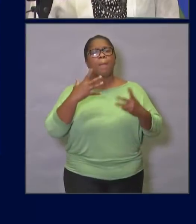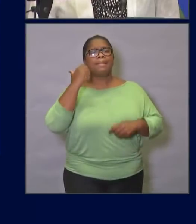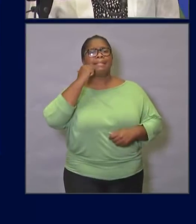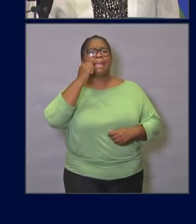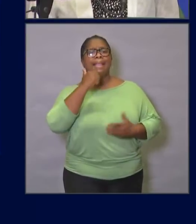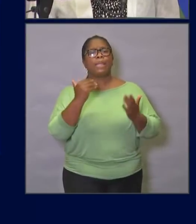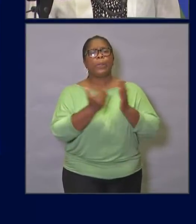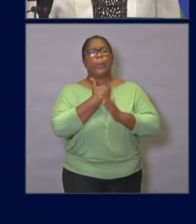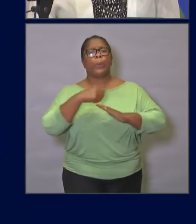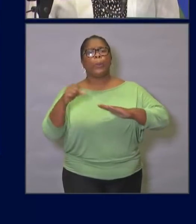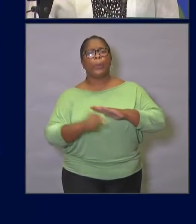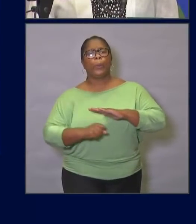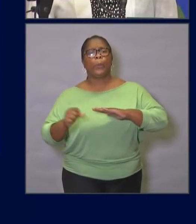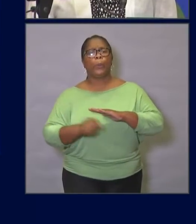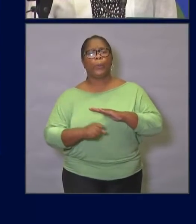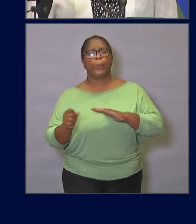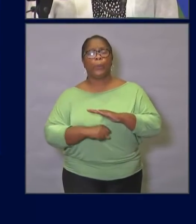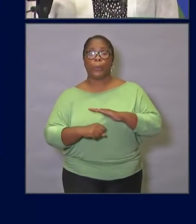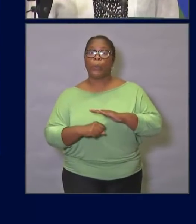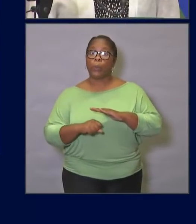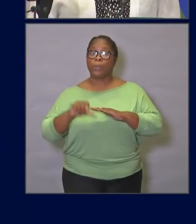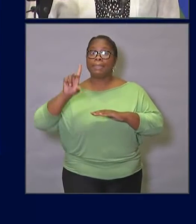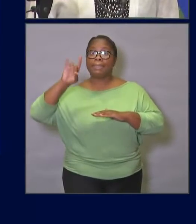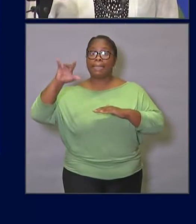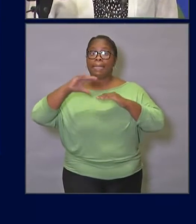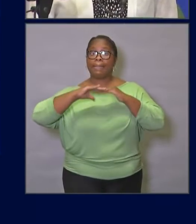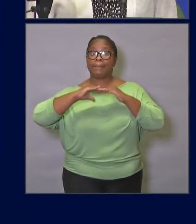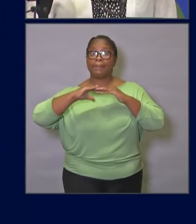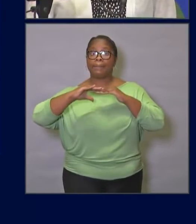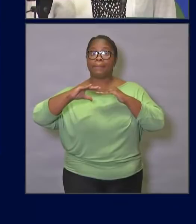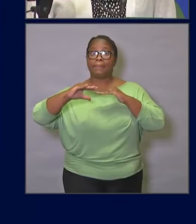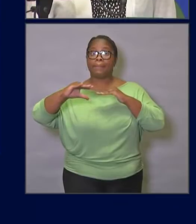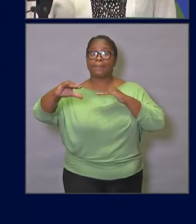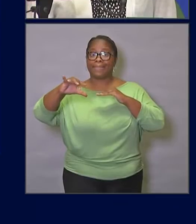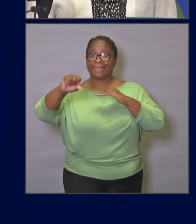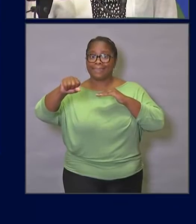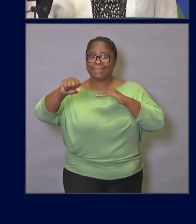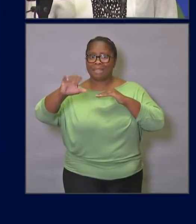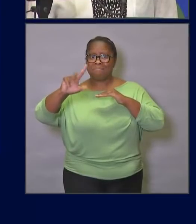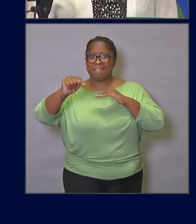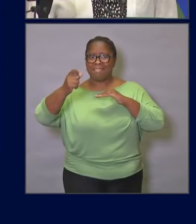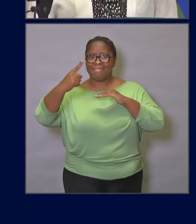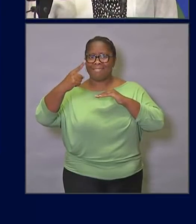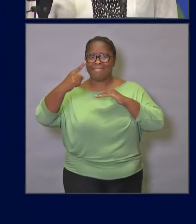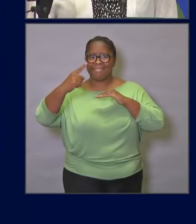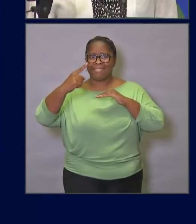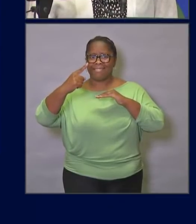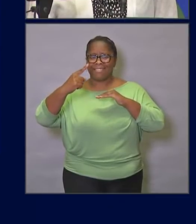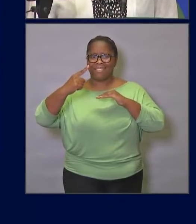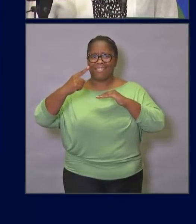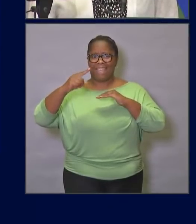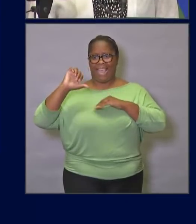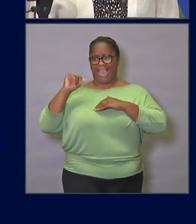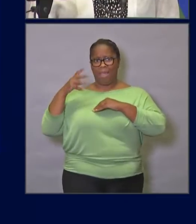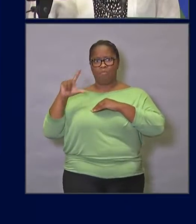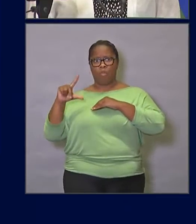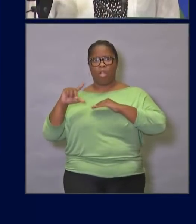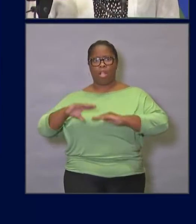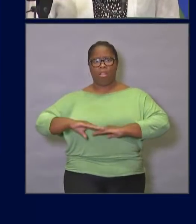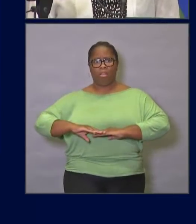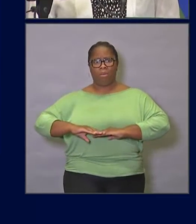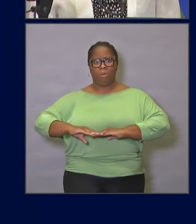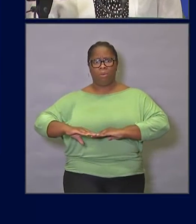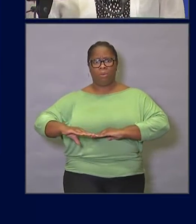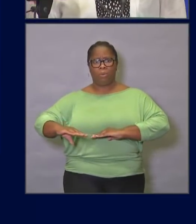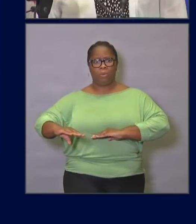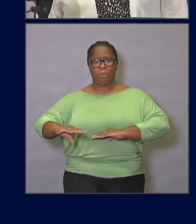hospitalized cases, while it had plateaued, was plateauing at a substantially higher level than was seen in April.